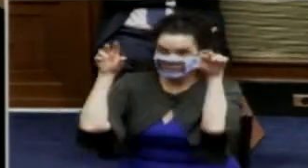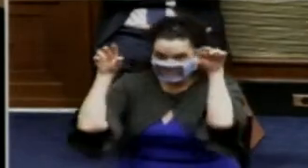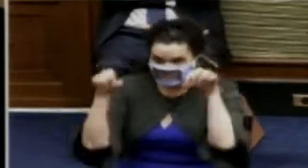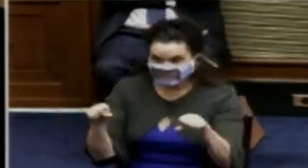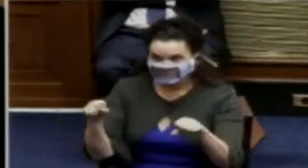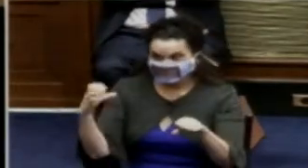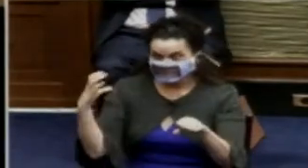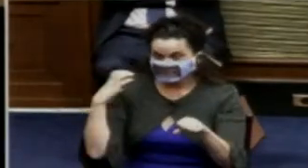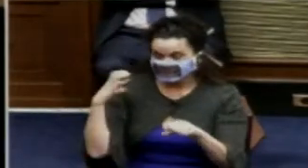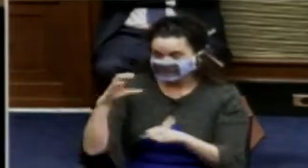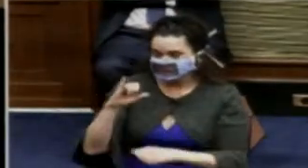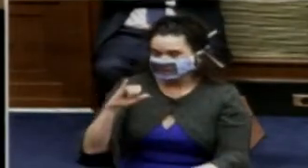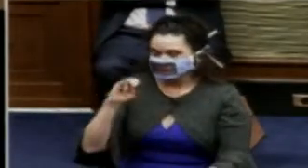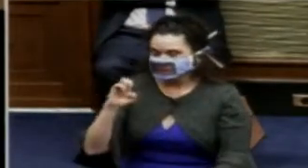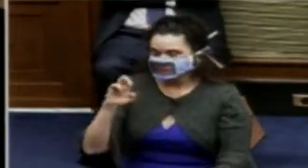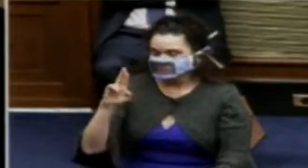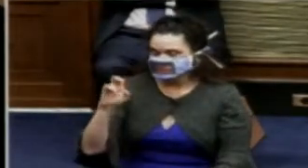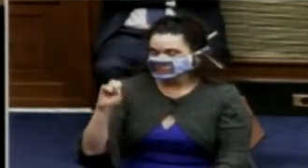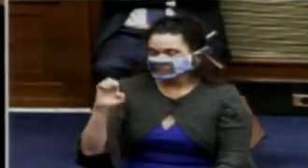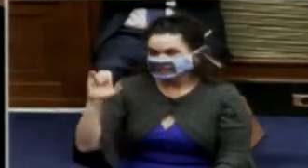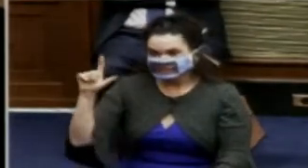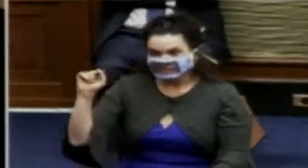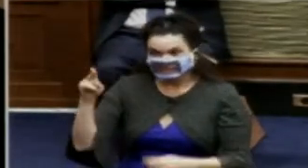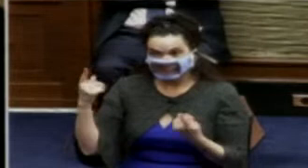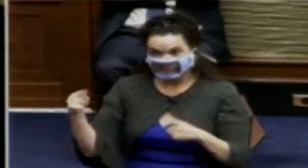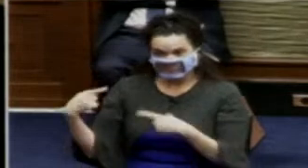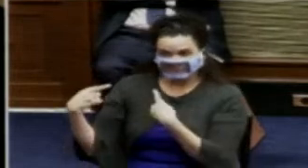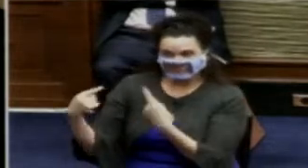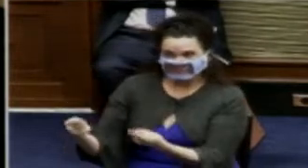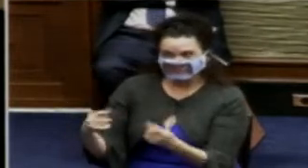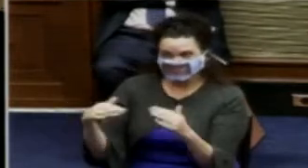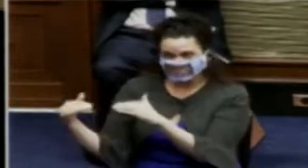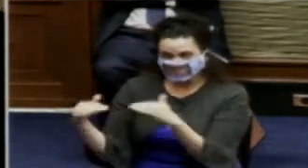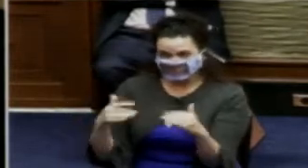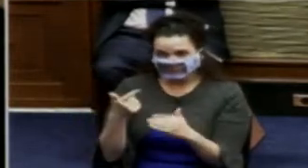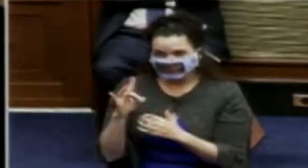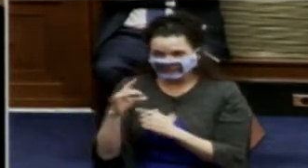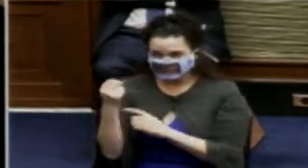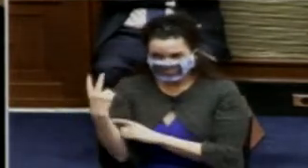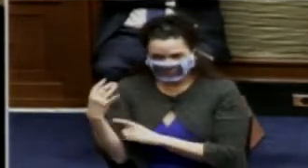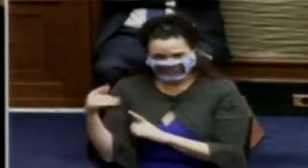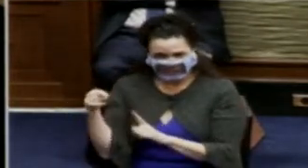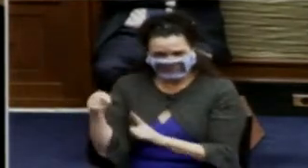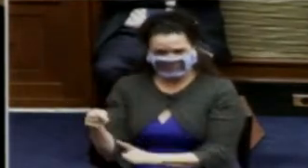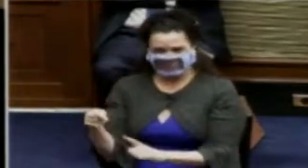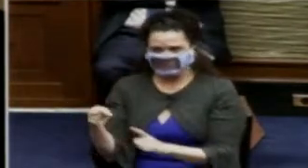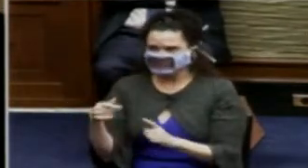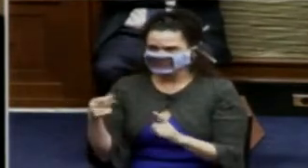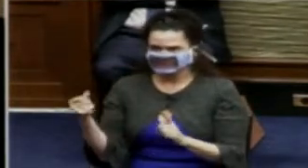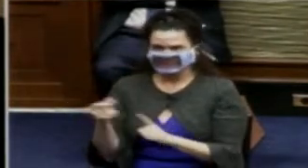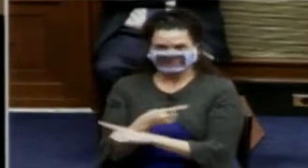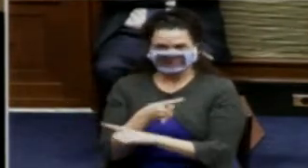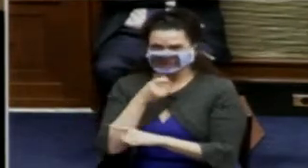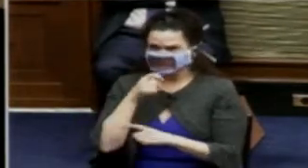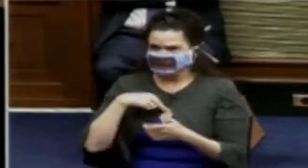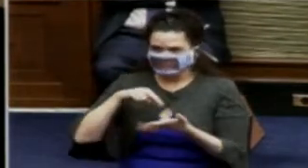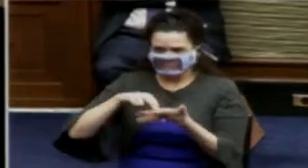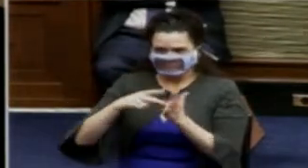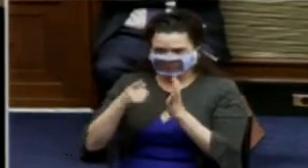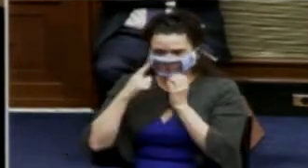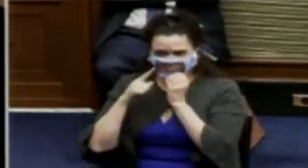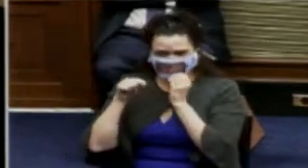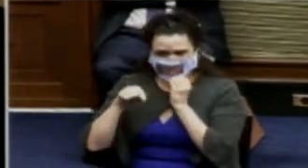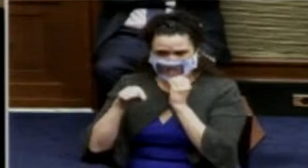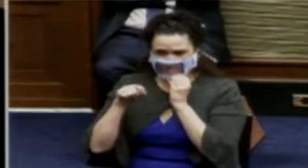experienced since the War of 1812. That argument has no meaning in the 21st century, as we have seen